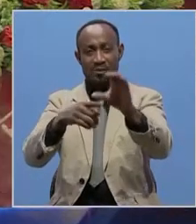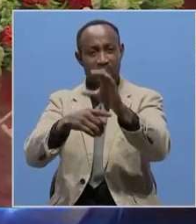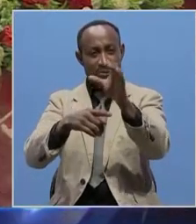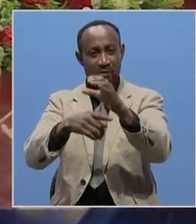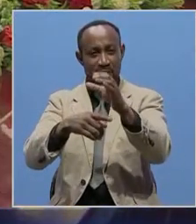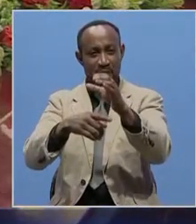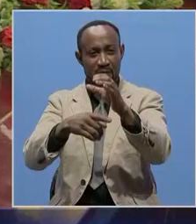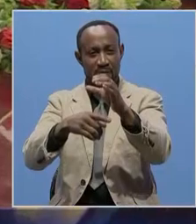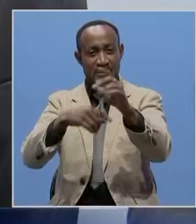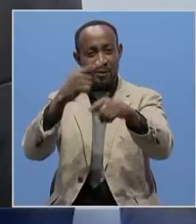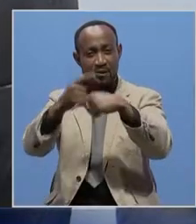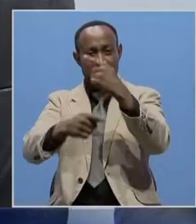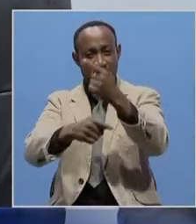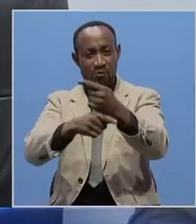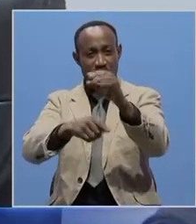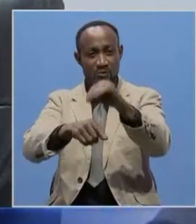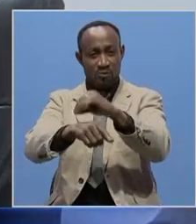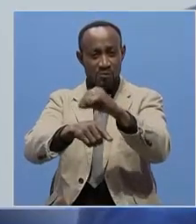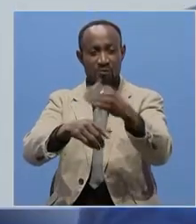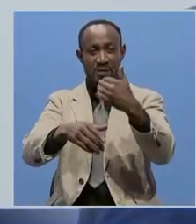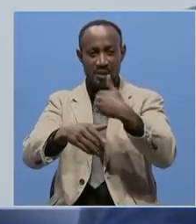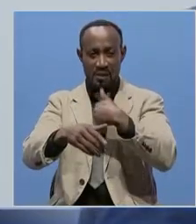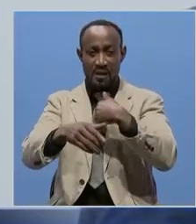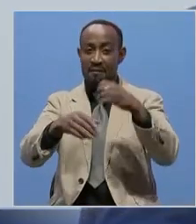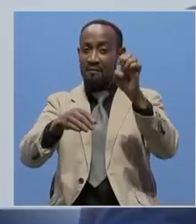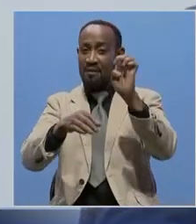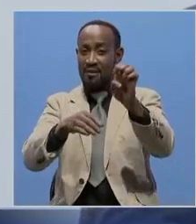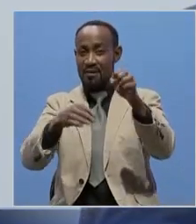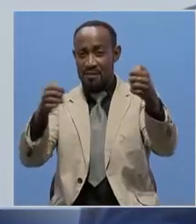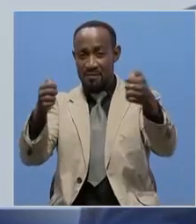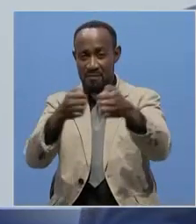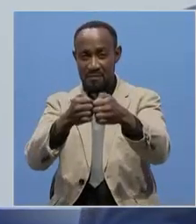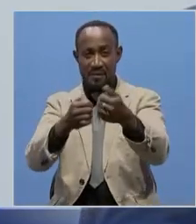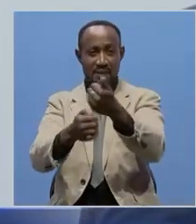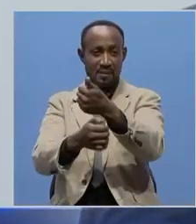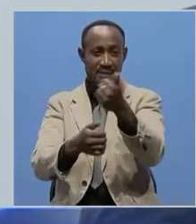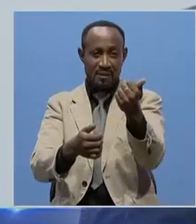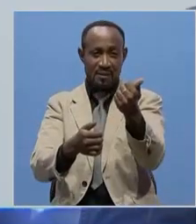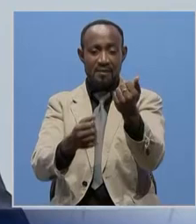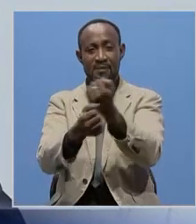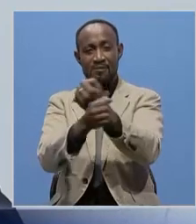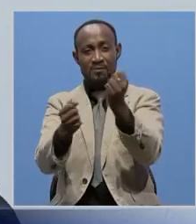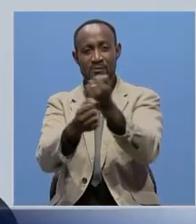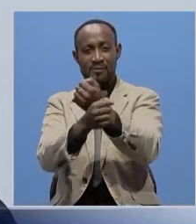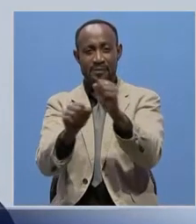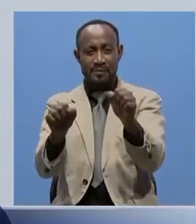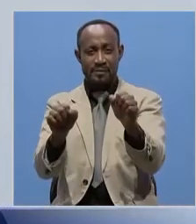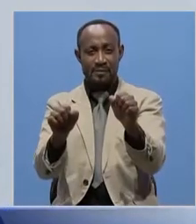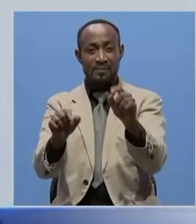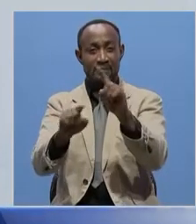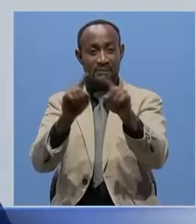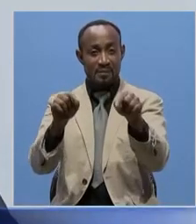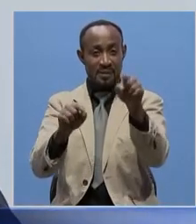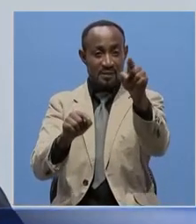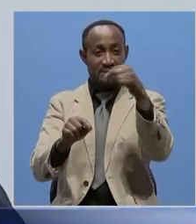It will have opportunity to have e-banking and indeed many other solutions. Powered Hans Dofer,